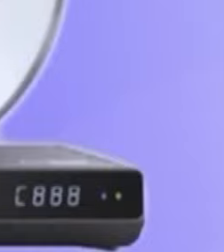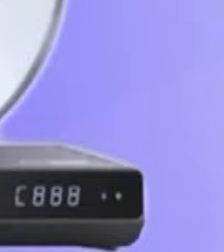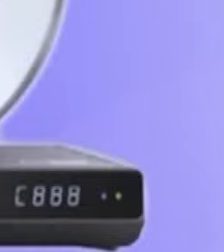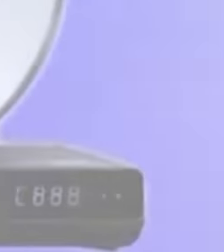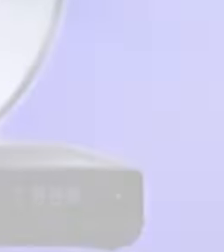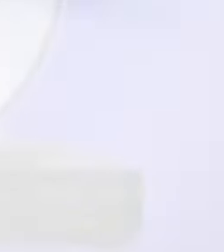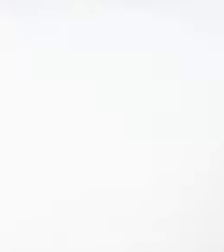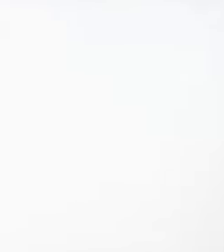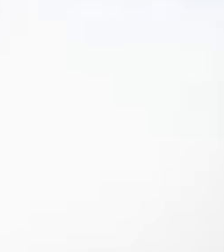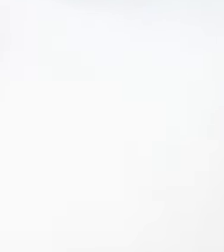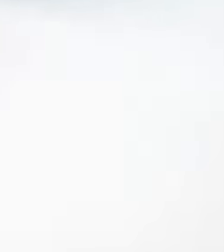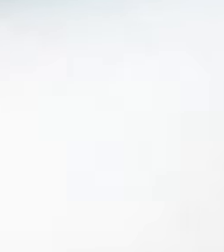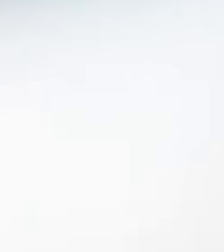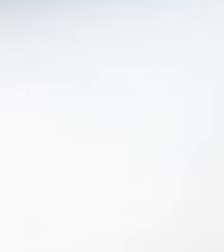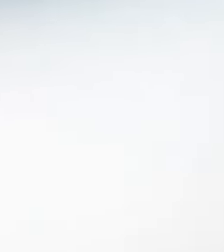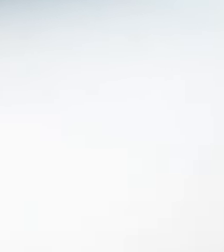DTH.